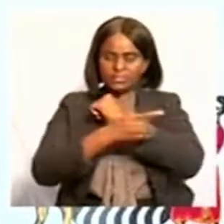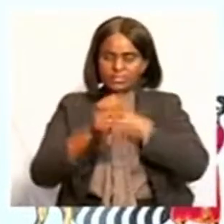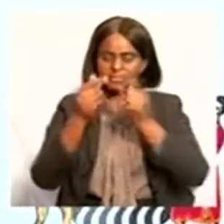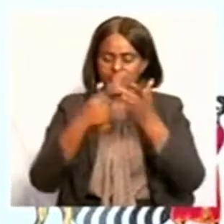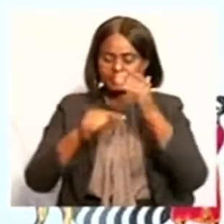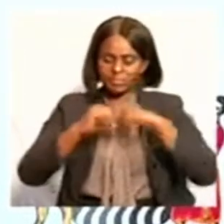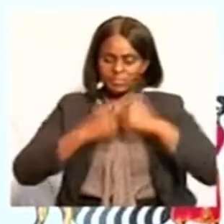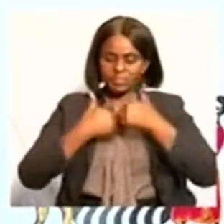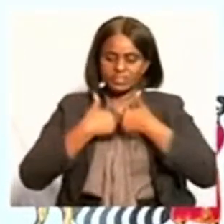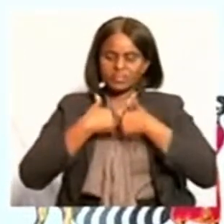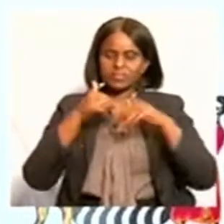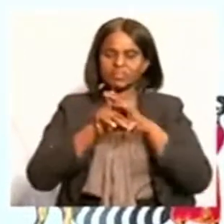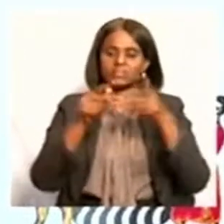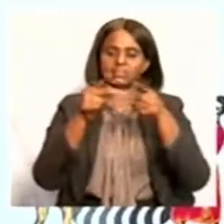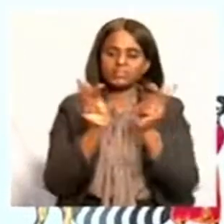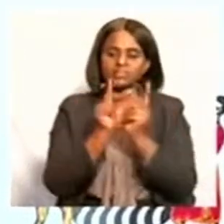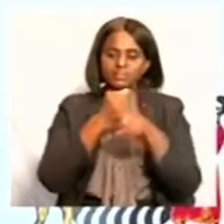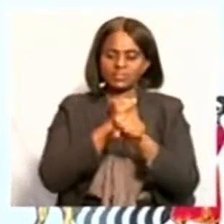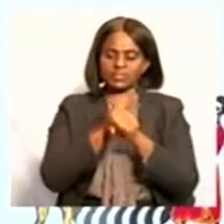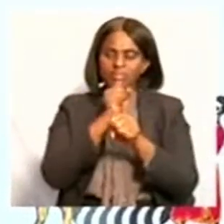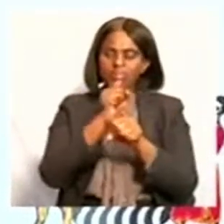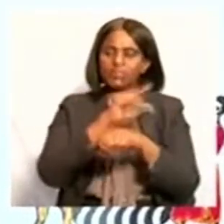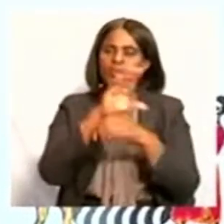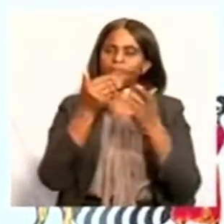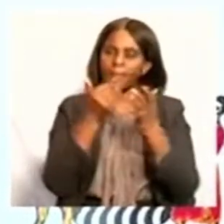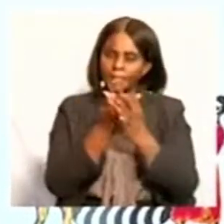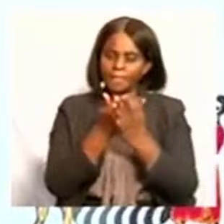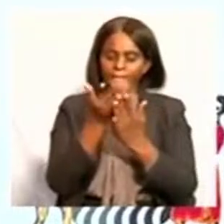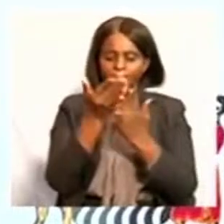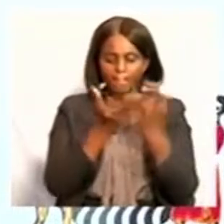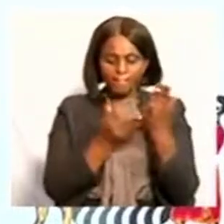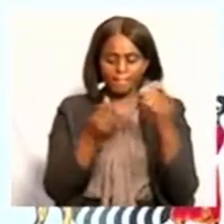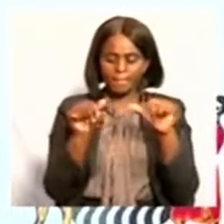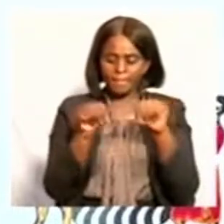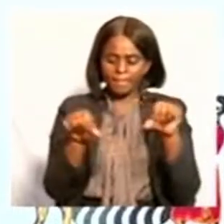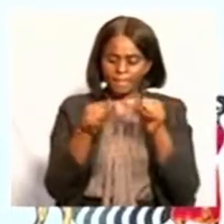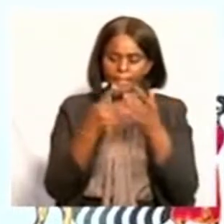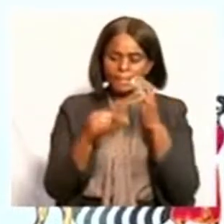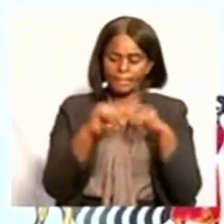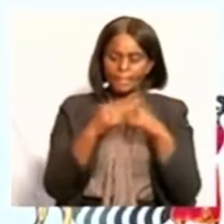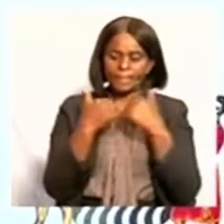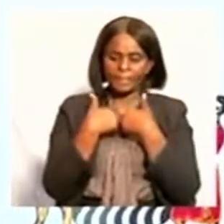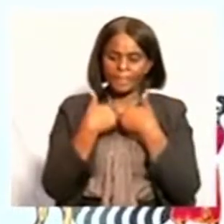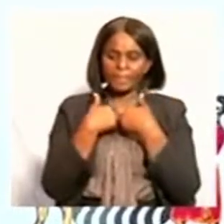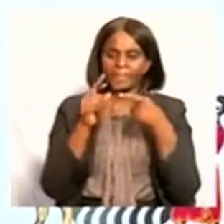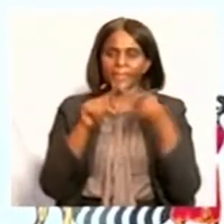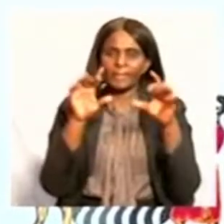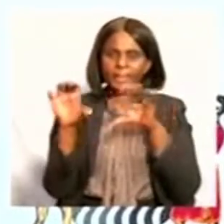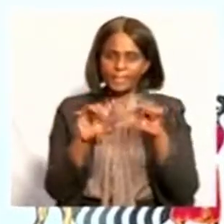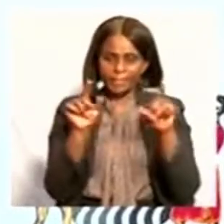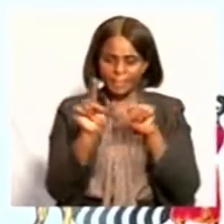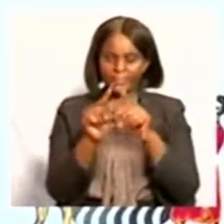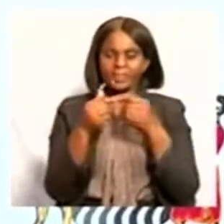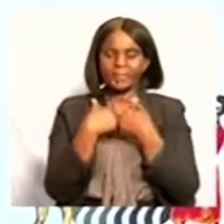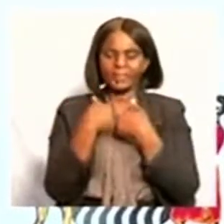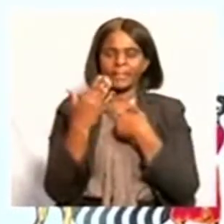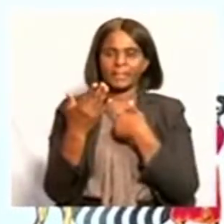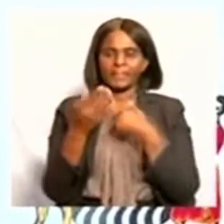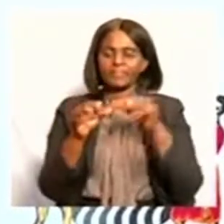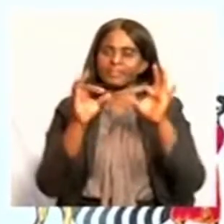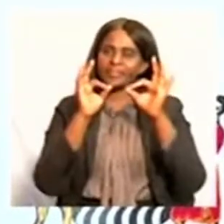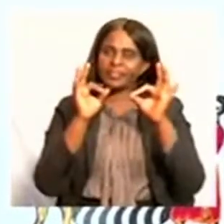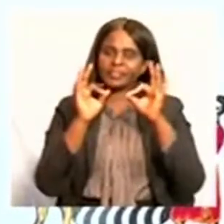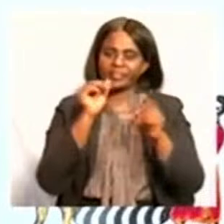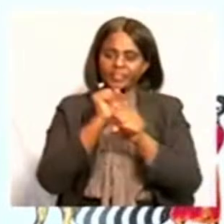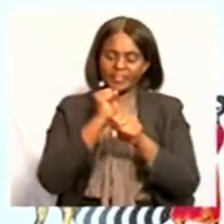that we have in place to ensure that all these audits that we are mandated to do are conducted